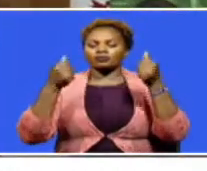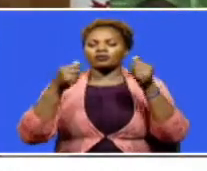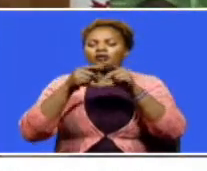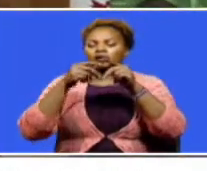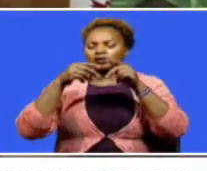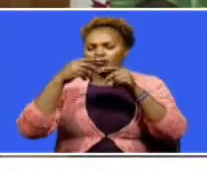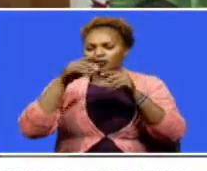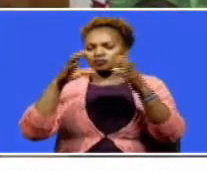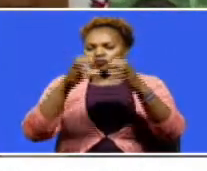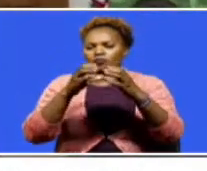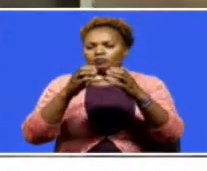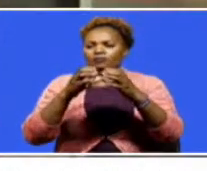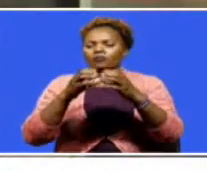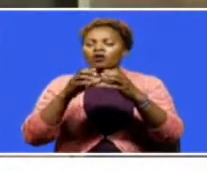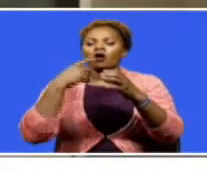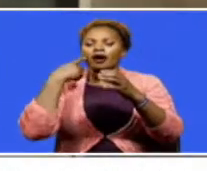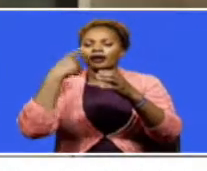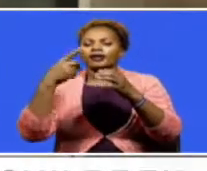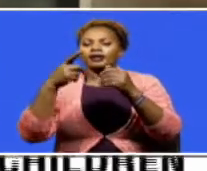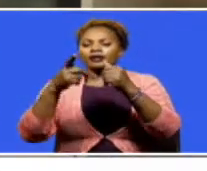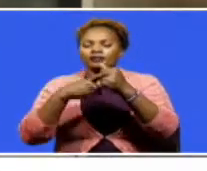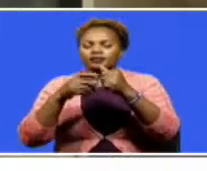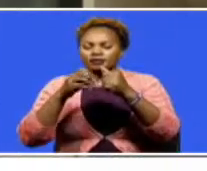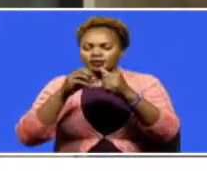group that comprises of